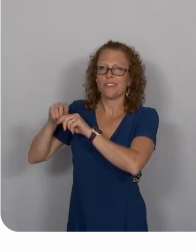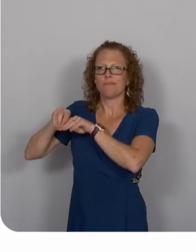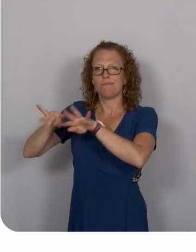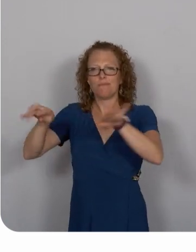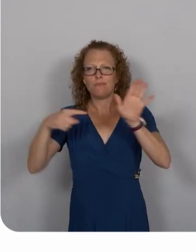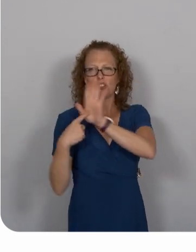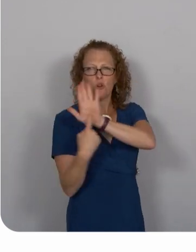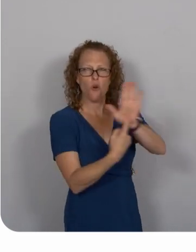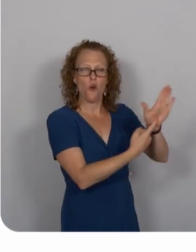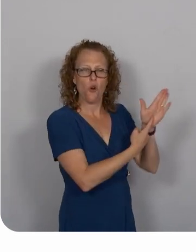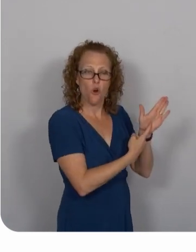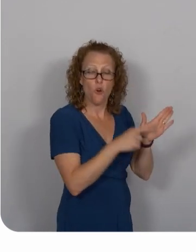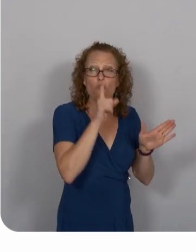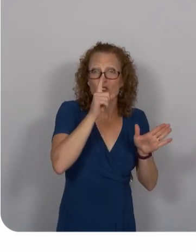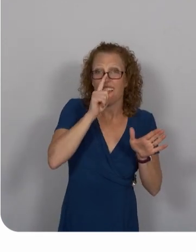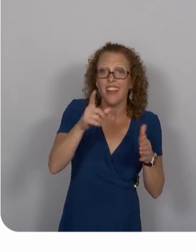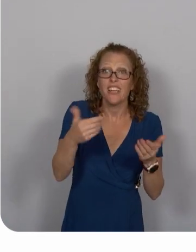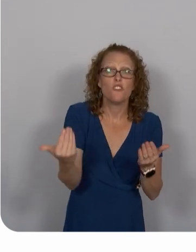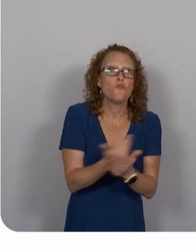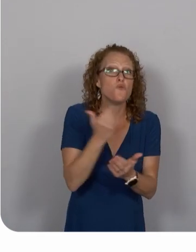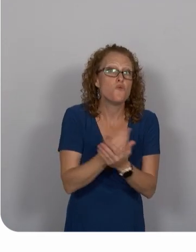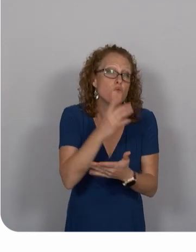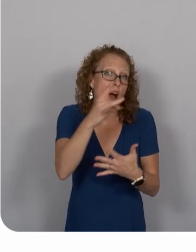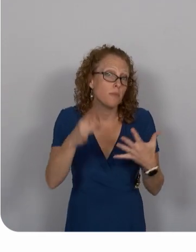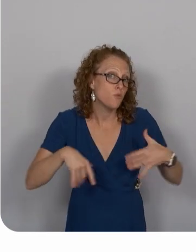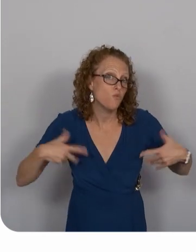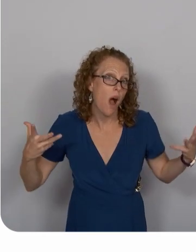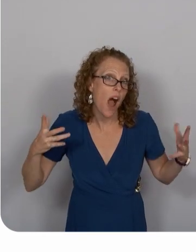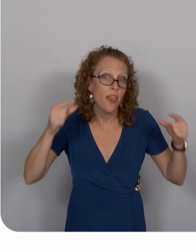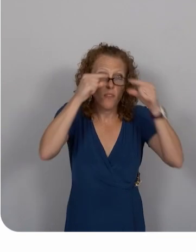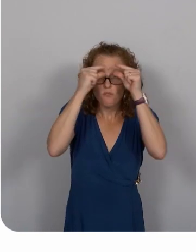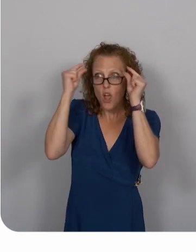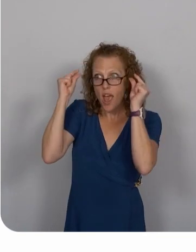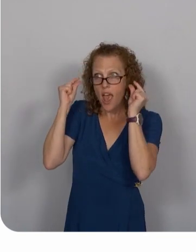new options for transparent frames.